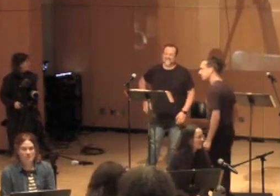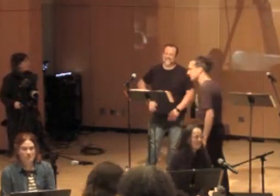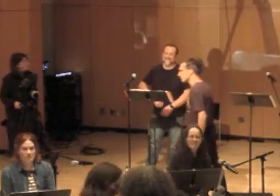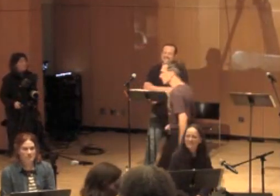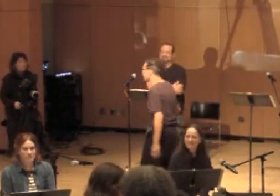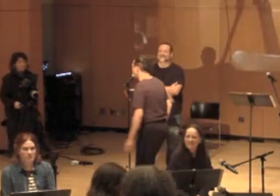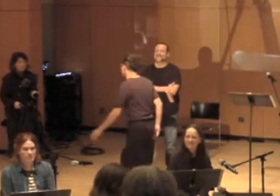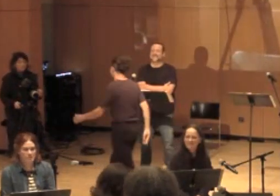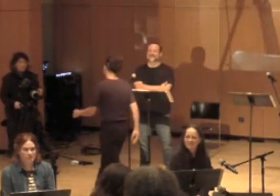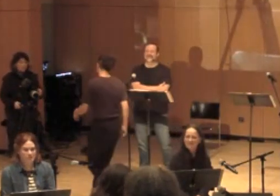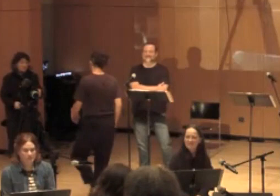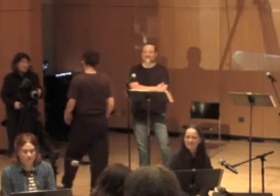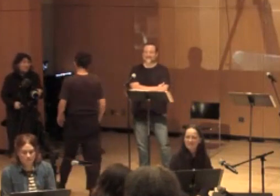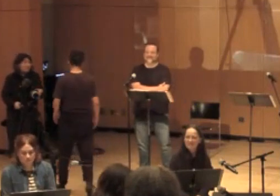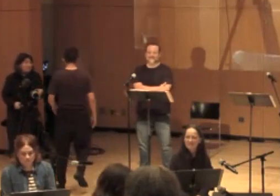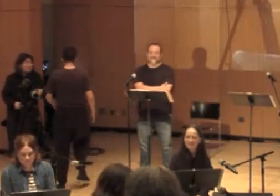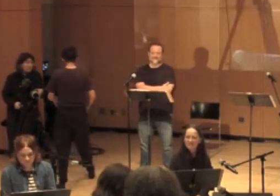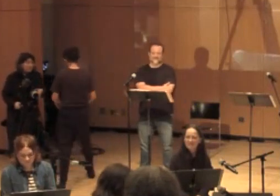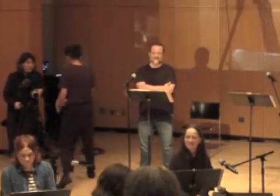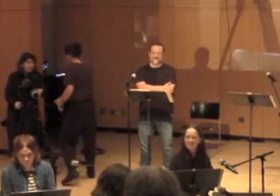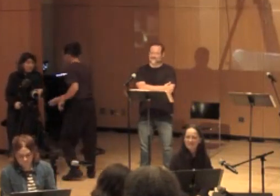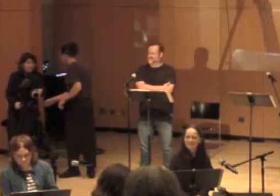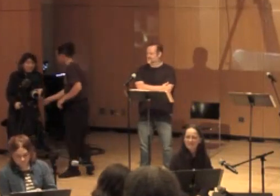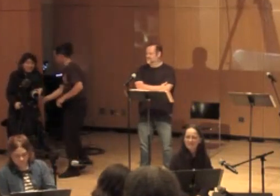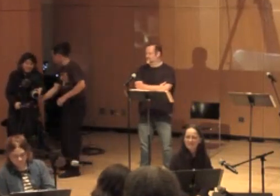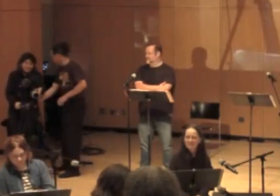came minutes after